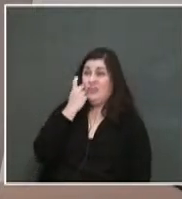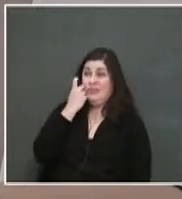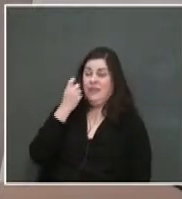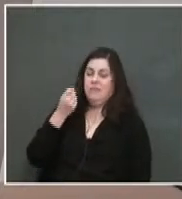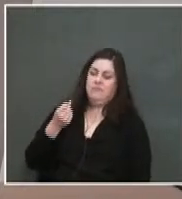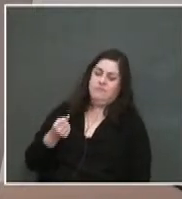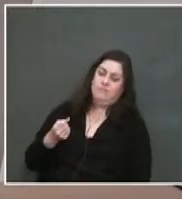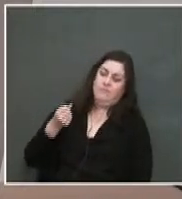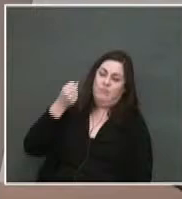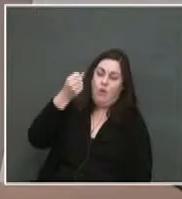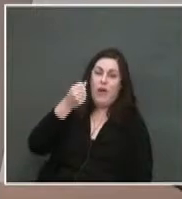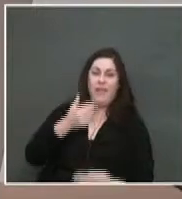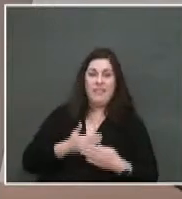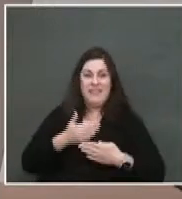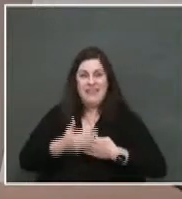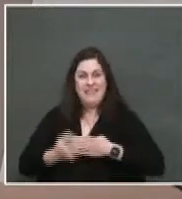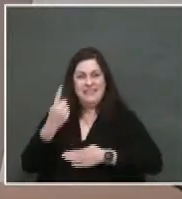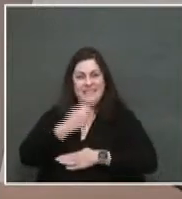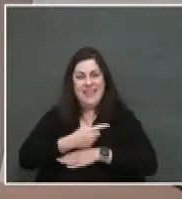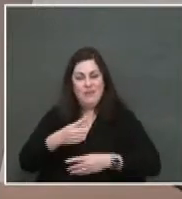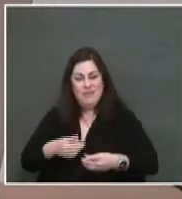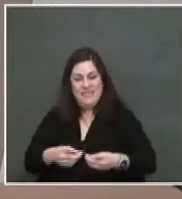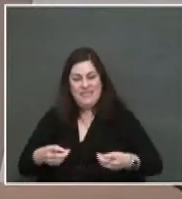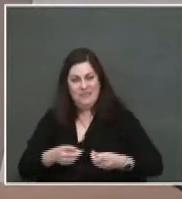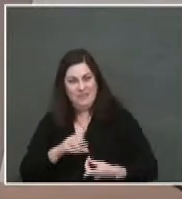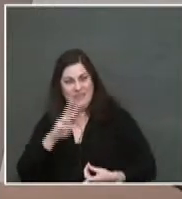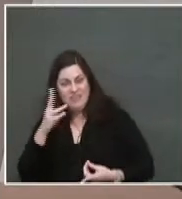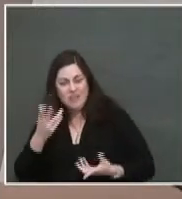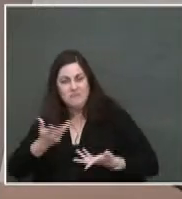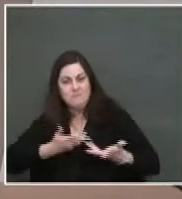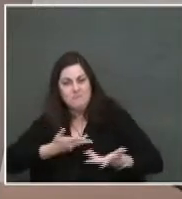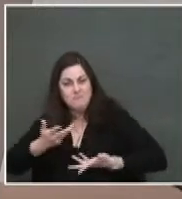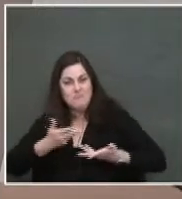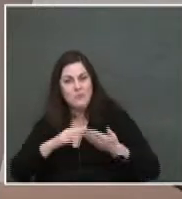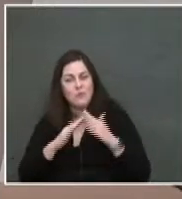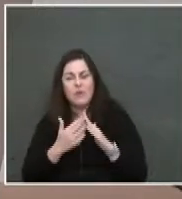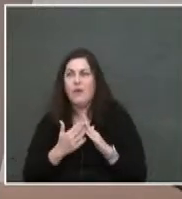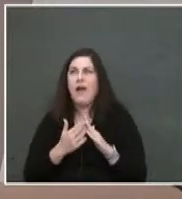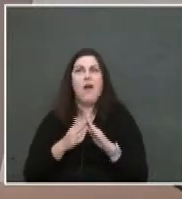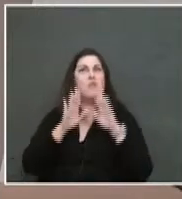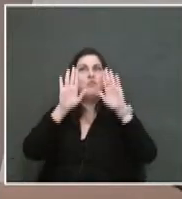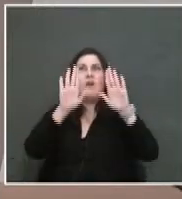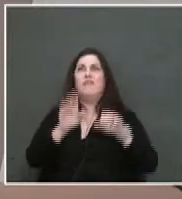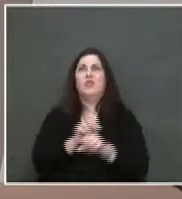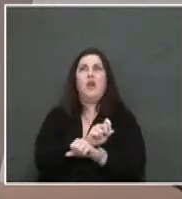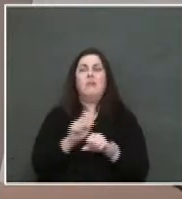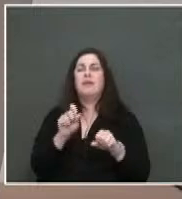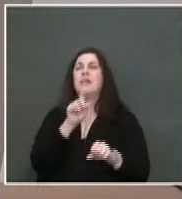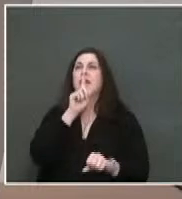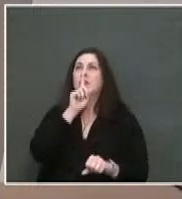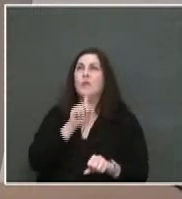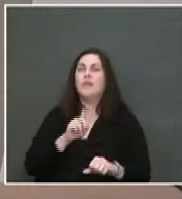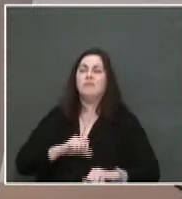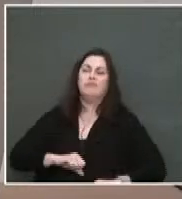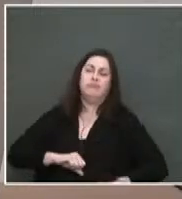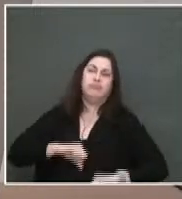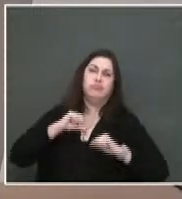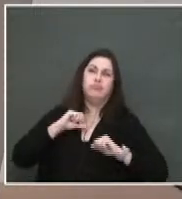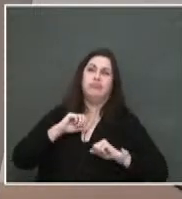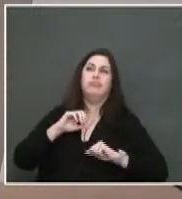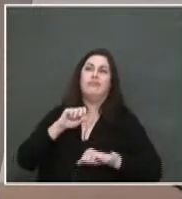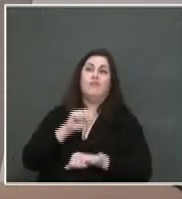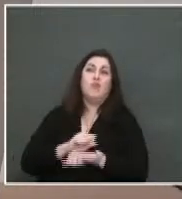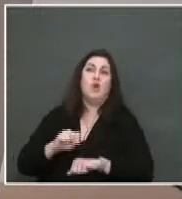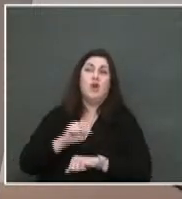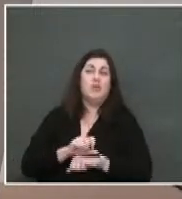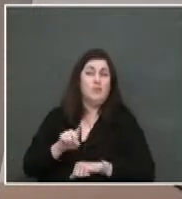appointed, I think one day later she came to District 6 and talked with the community and just did a bang-up job. And I think I'm really proud of the job that you're